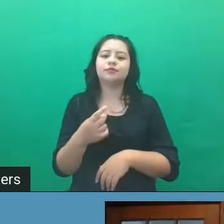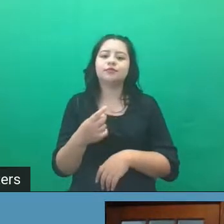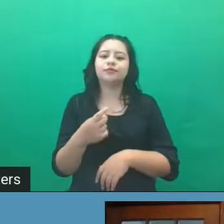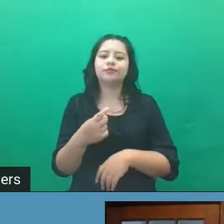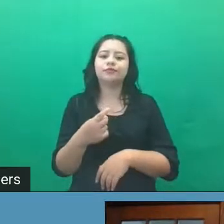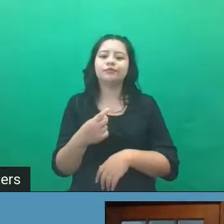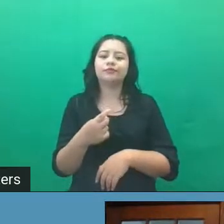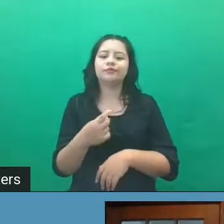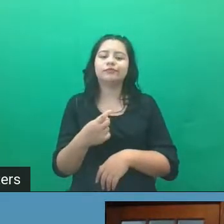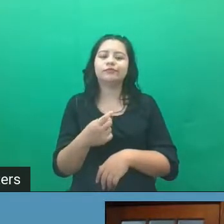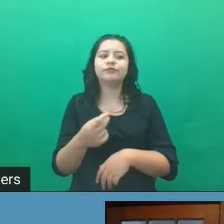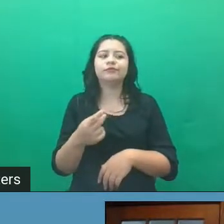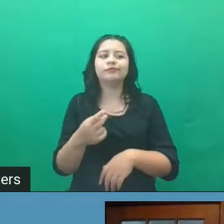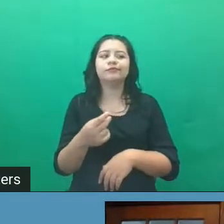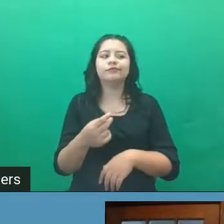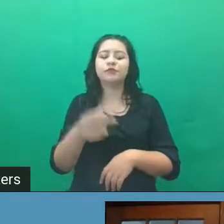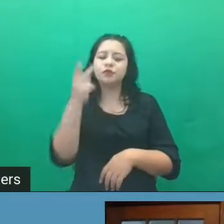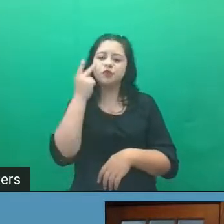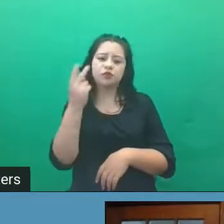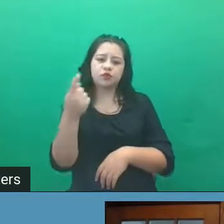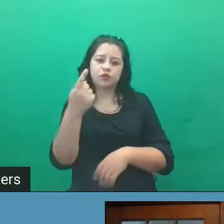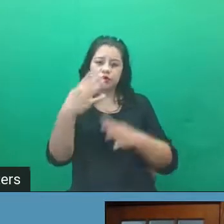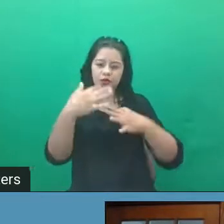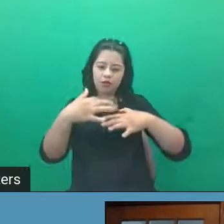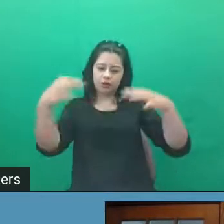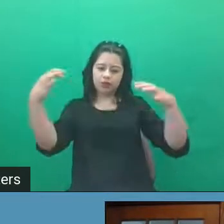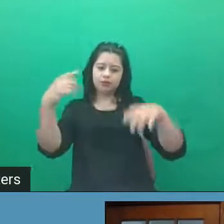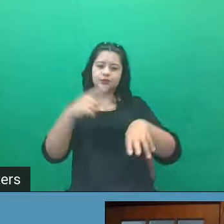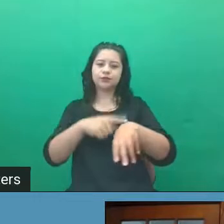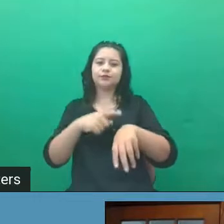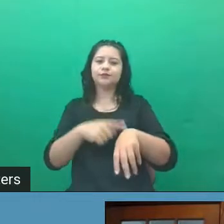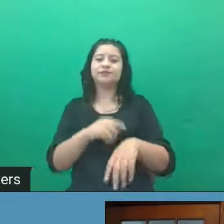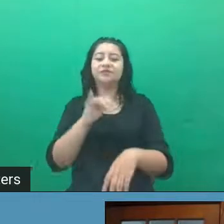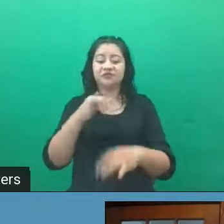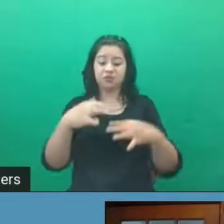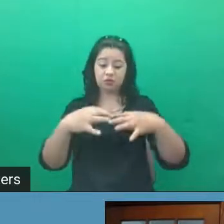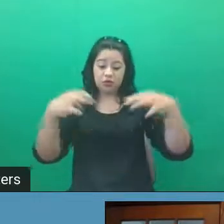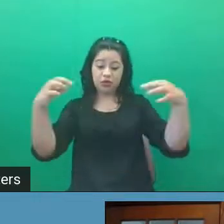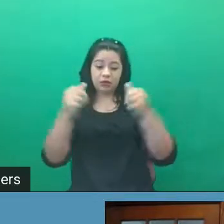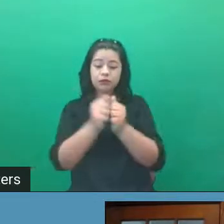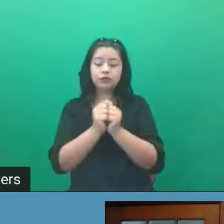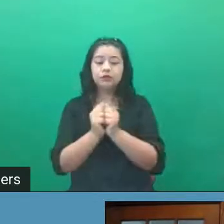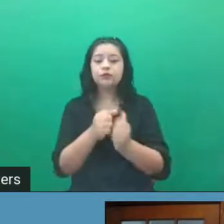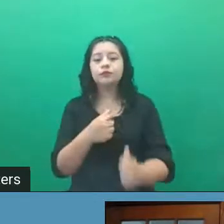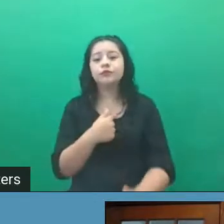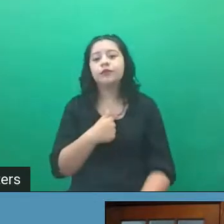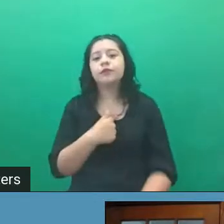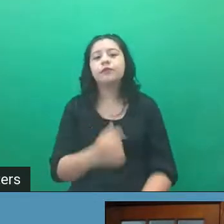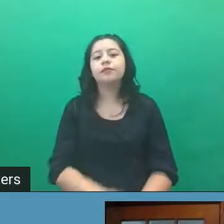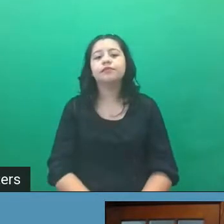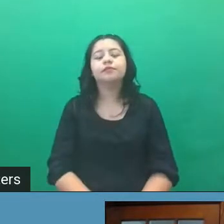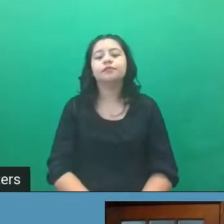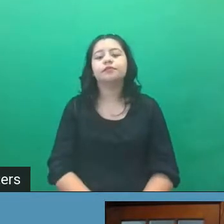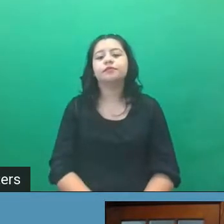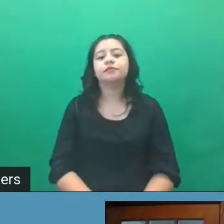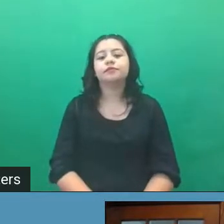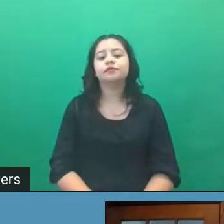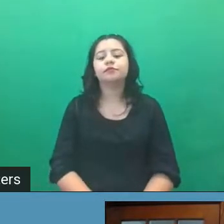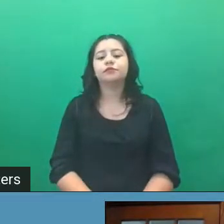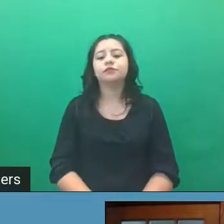time. And the audience that was there with me was the audience that I would